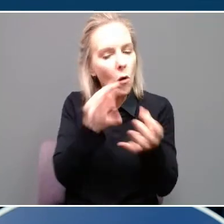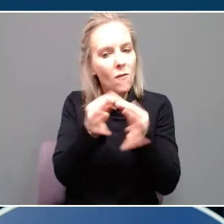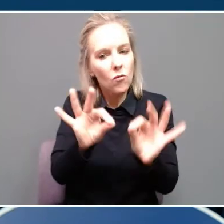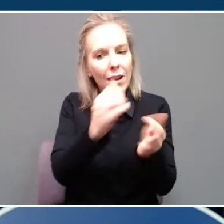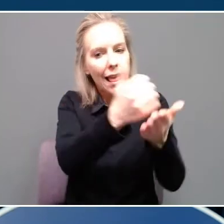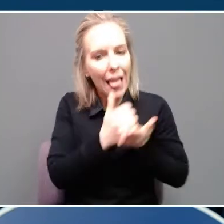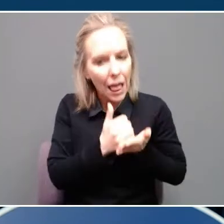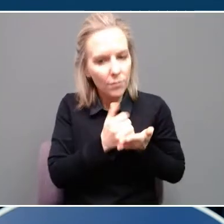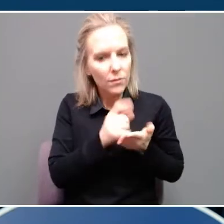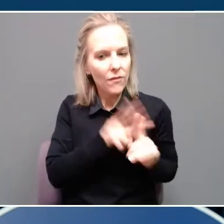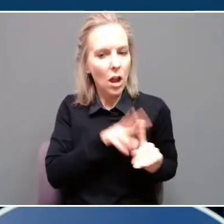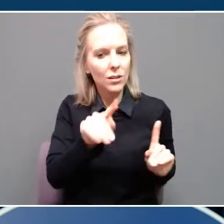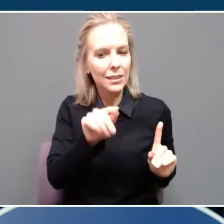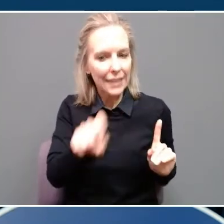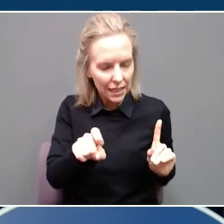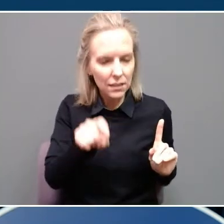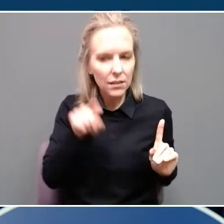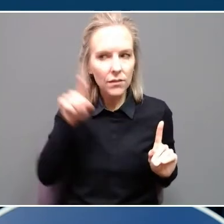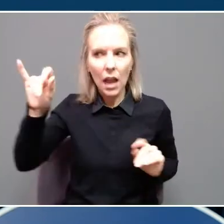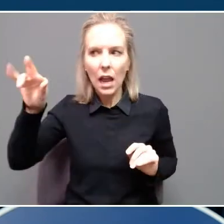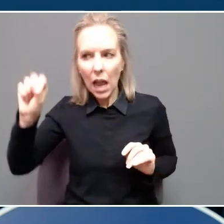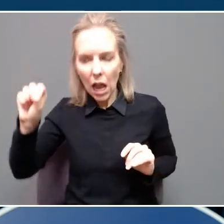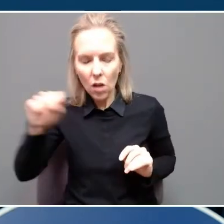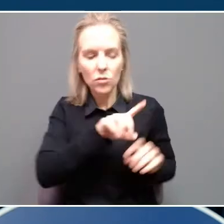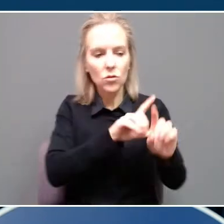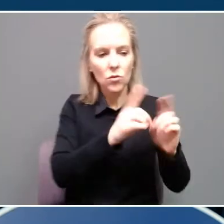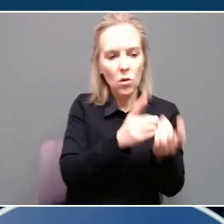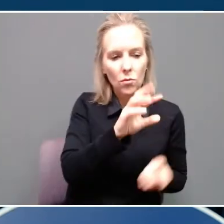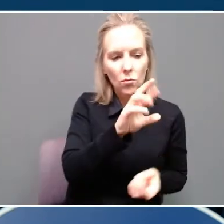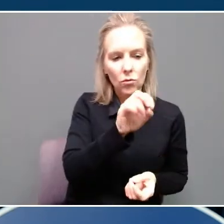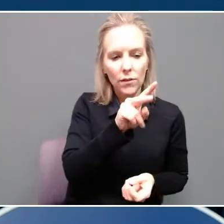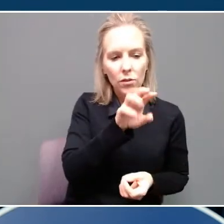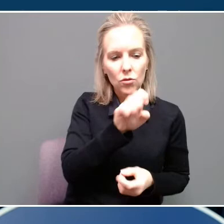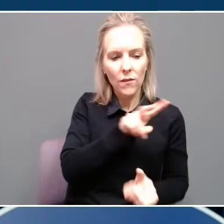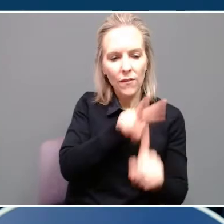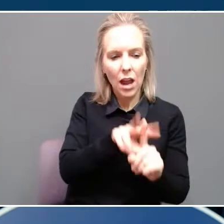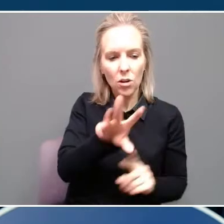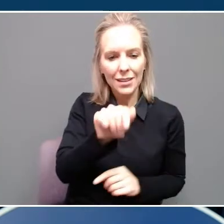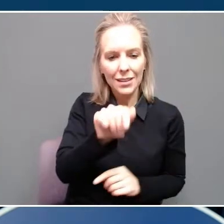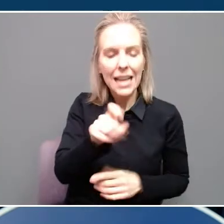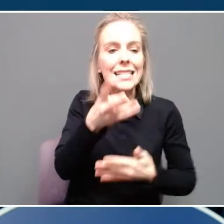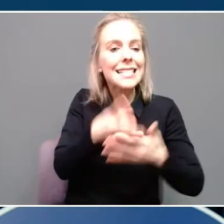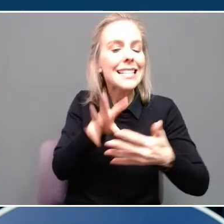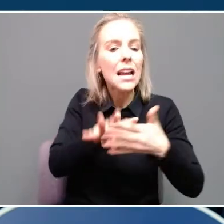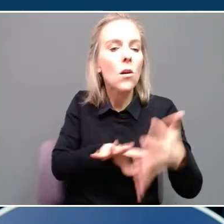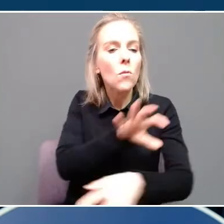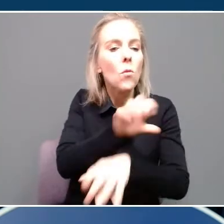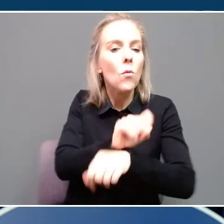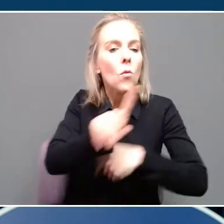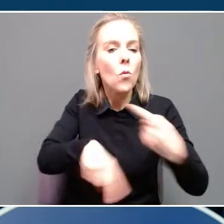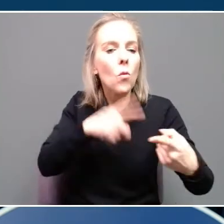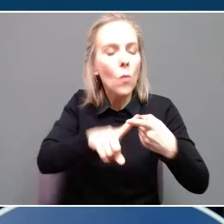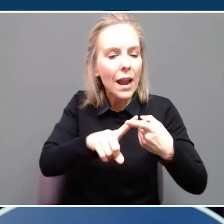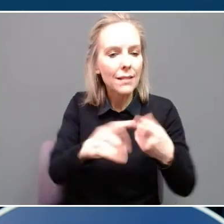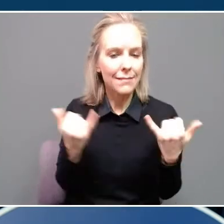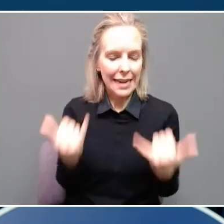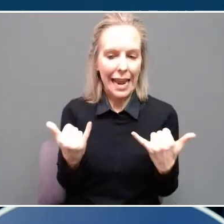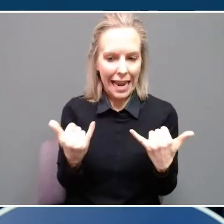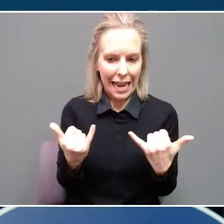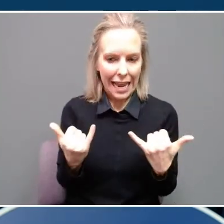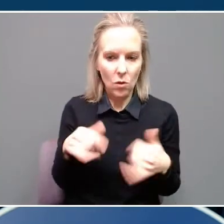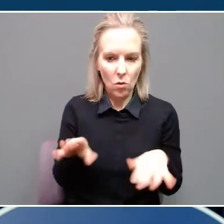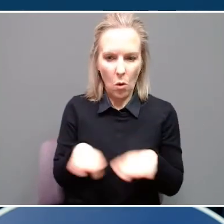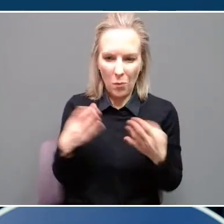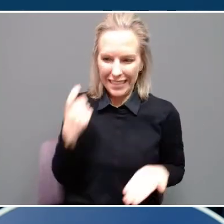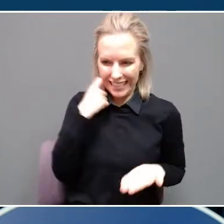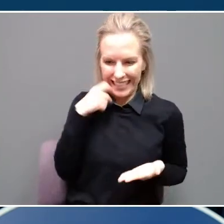Revenue and the IRS in filing your taxes. The window to schedule an appointment is now open. It opened this week.